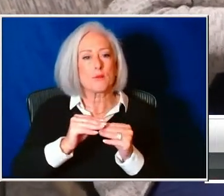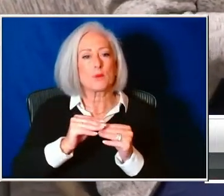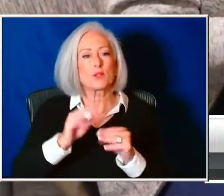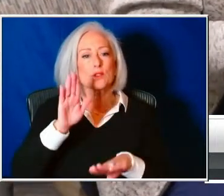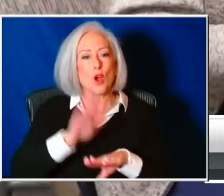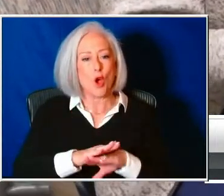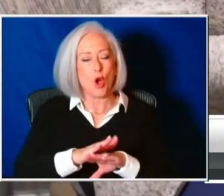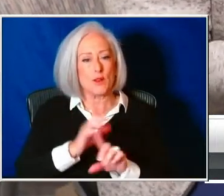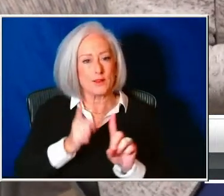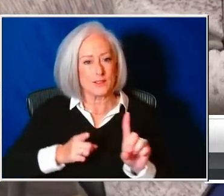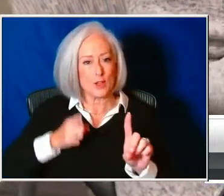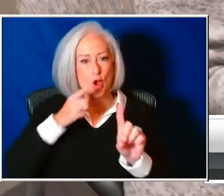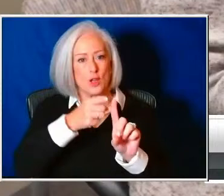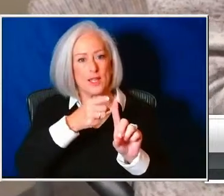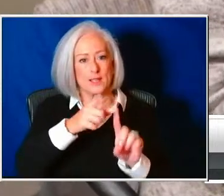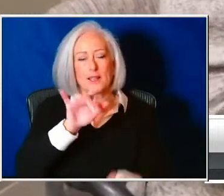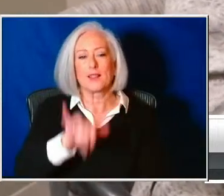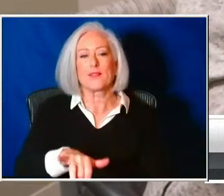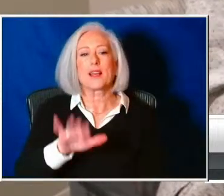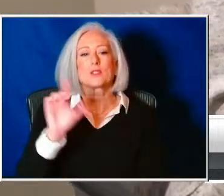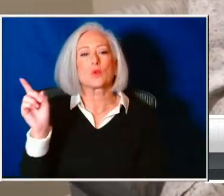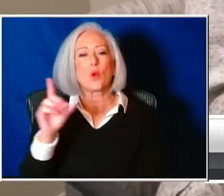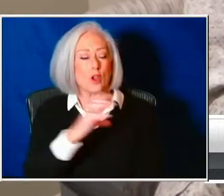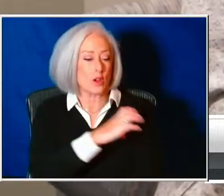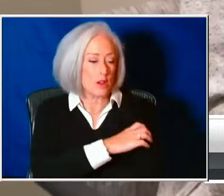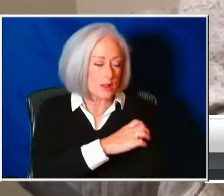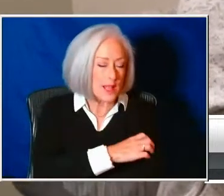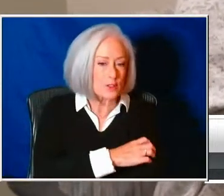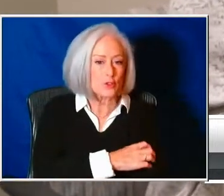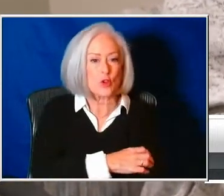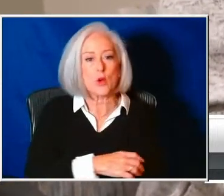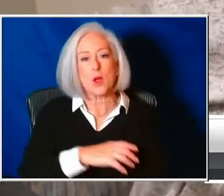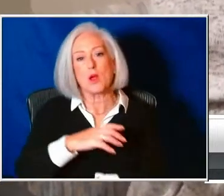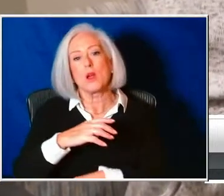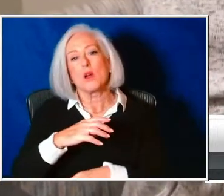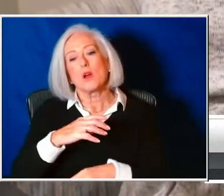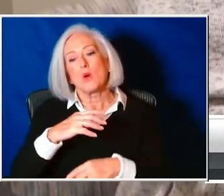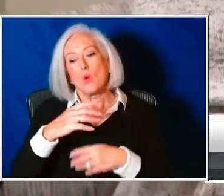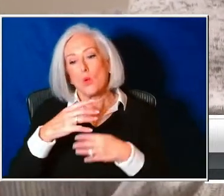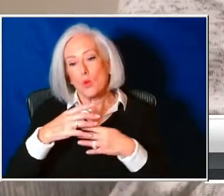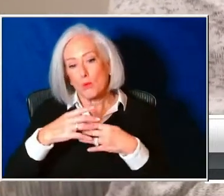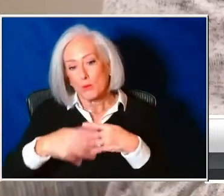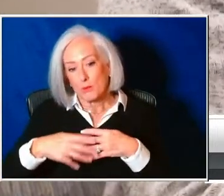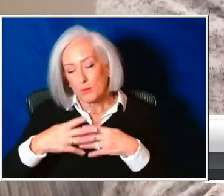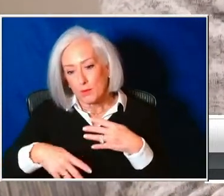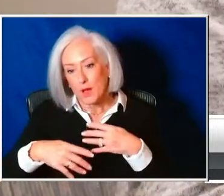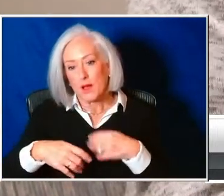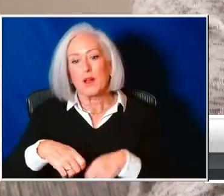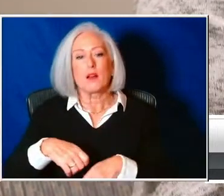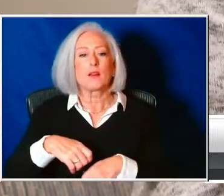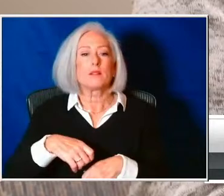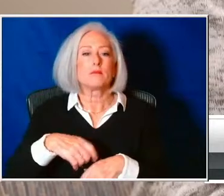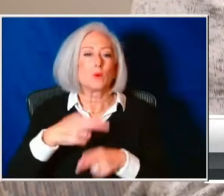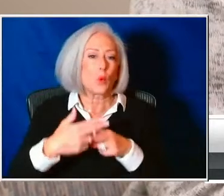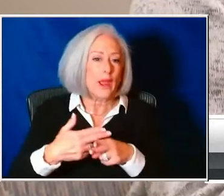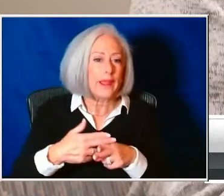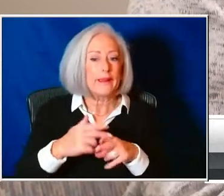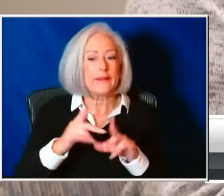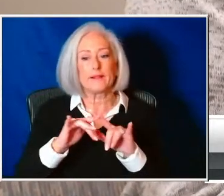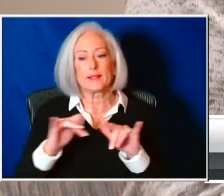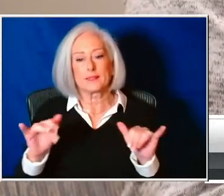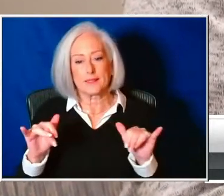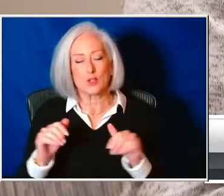cholesterol comes in, the blood pressure, blood sugar, weight. So for you, with your LDL, which is the